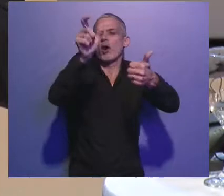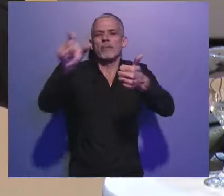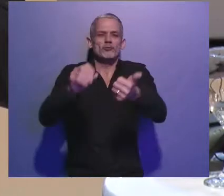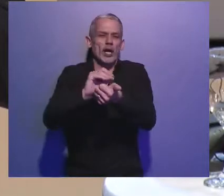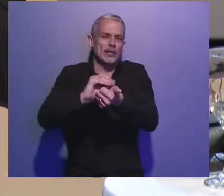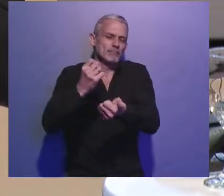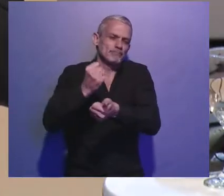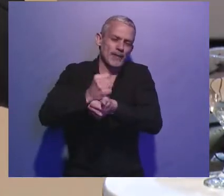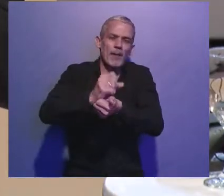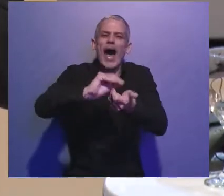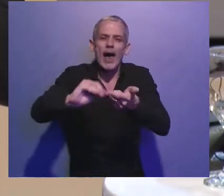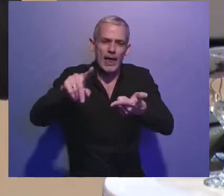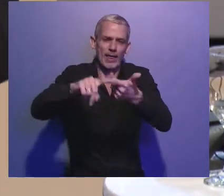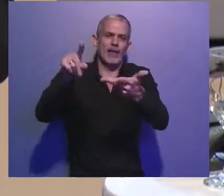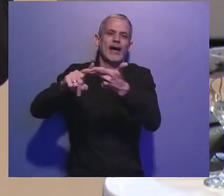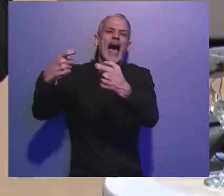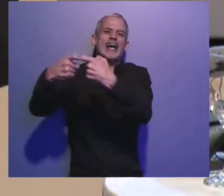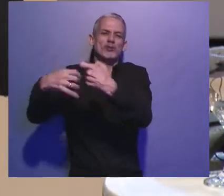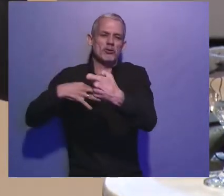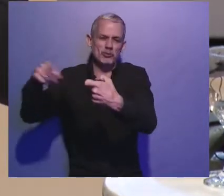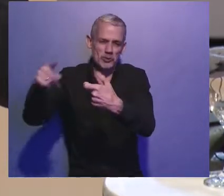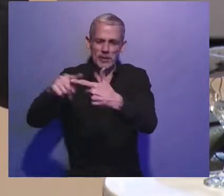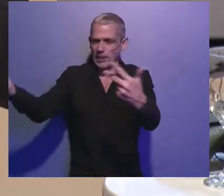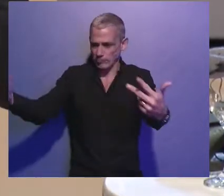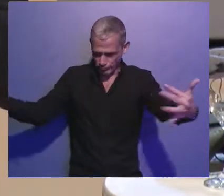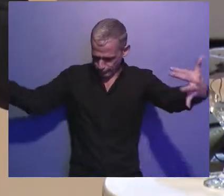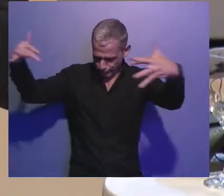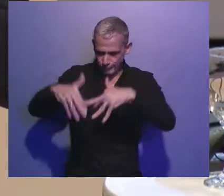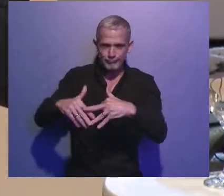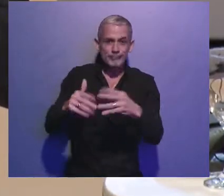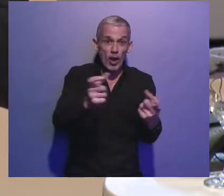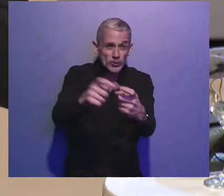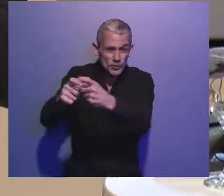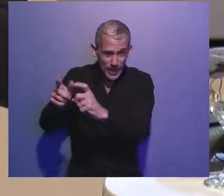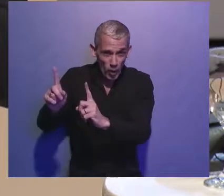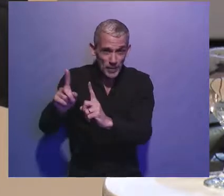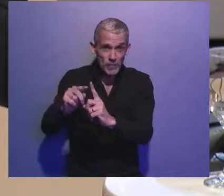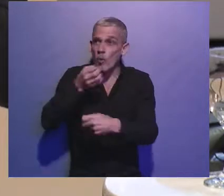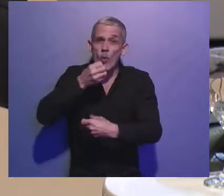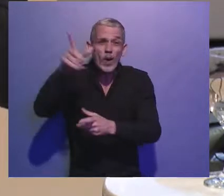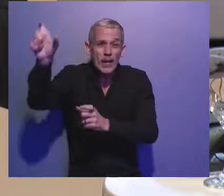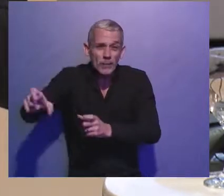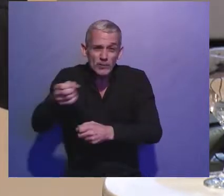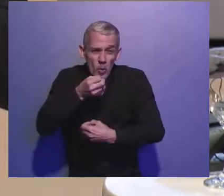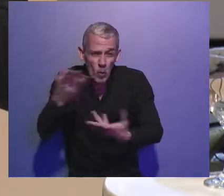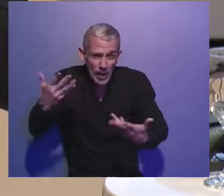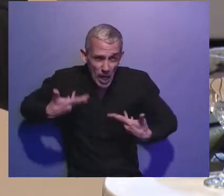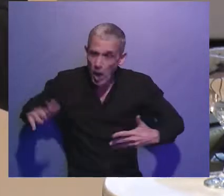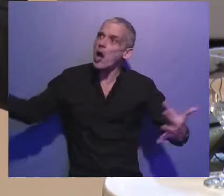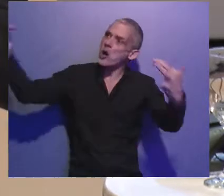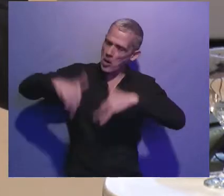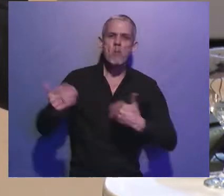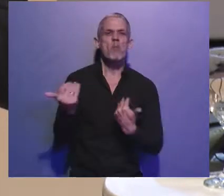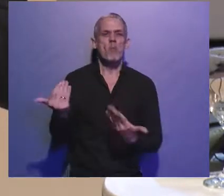members, to councillors and general audience. It is important to recognize that, in